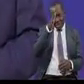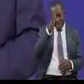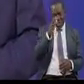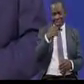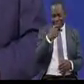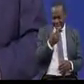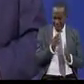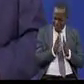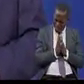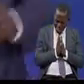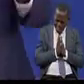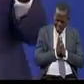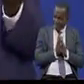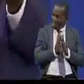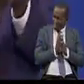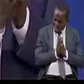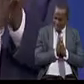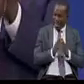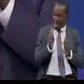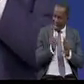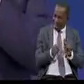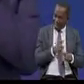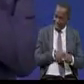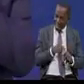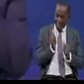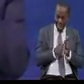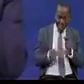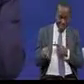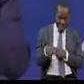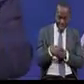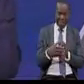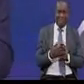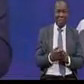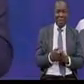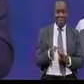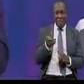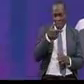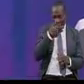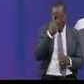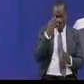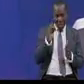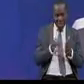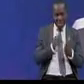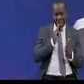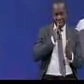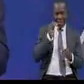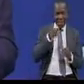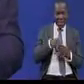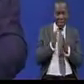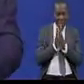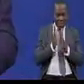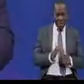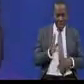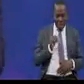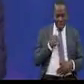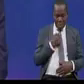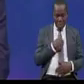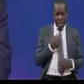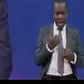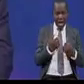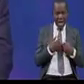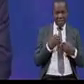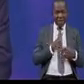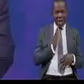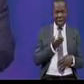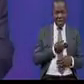time, pray every day. Because it's in prayer we have our strength. And now your child is kneeling